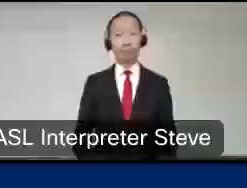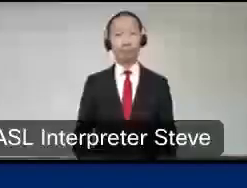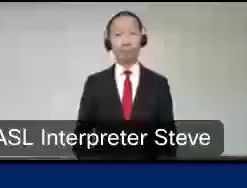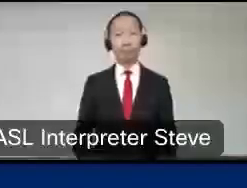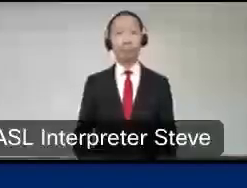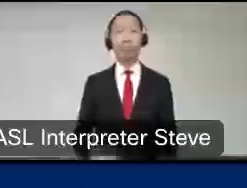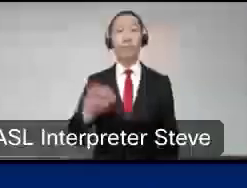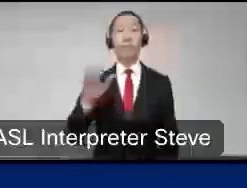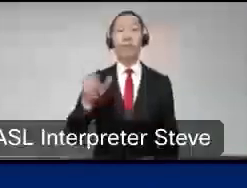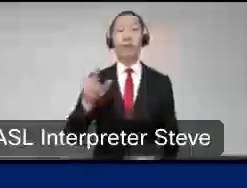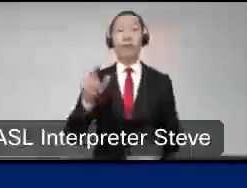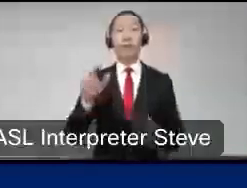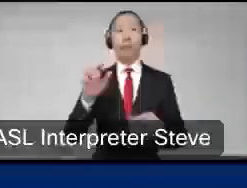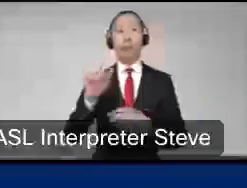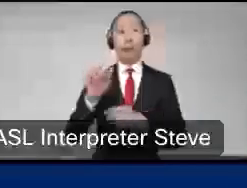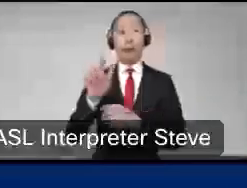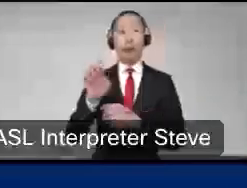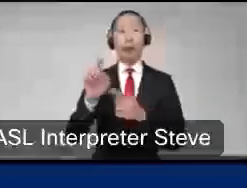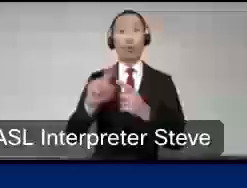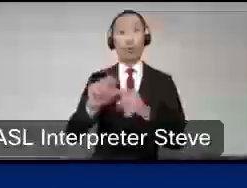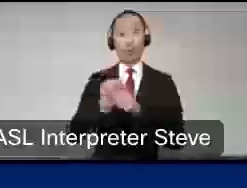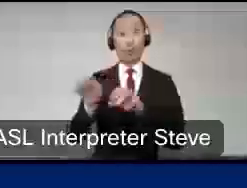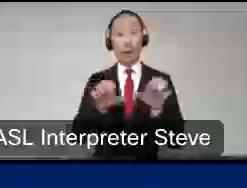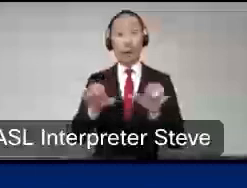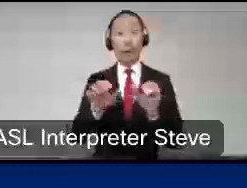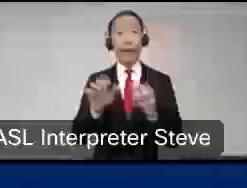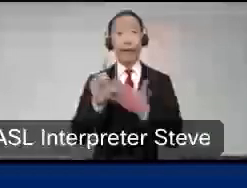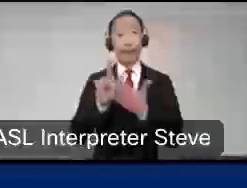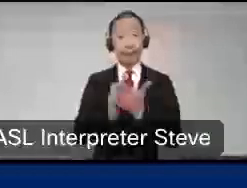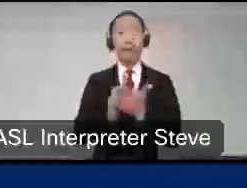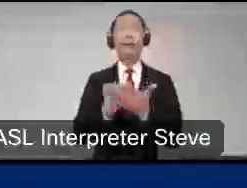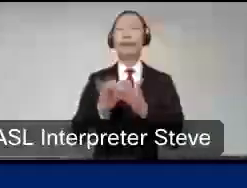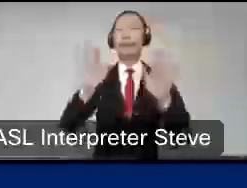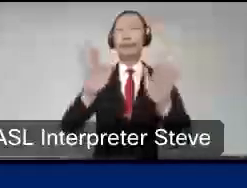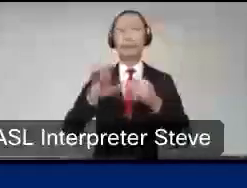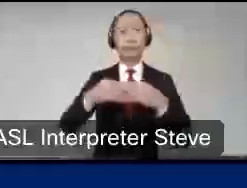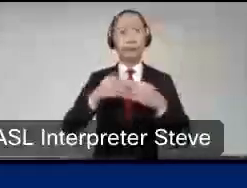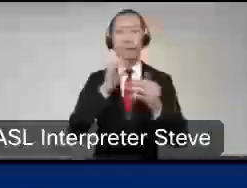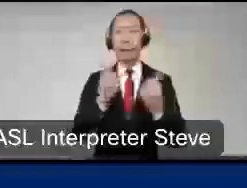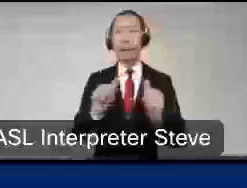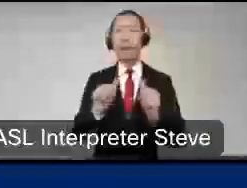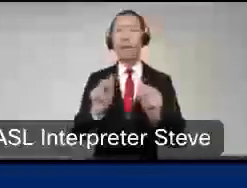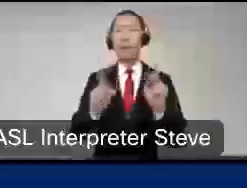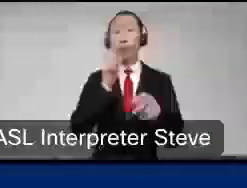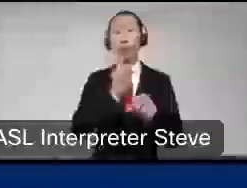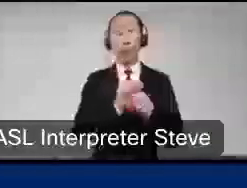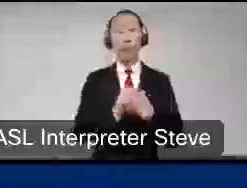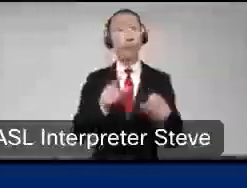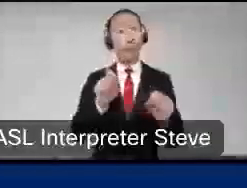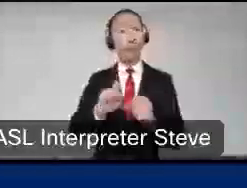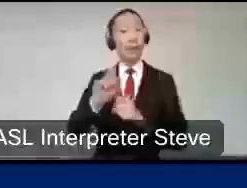The Able to Work Act adds some wonderful flexibility for some account owners who are working, allowing them to